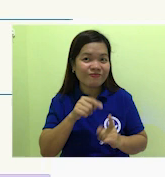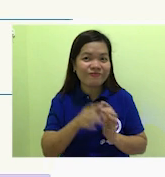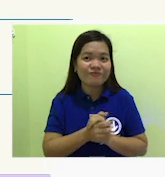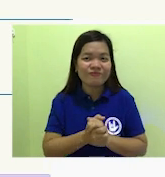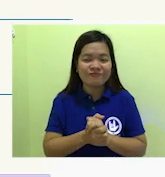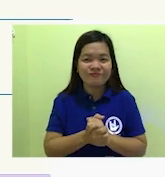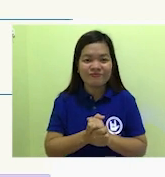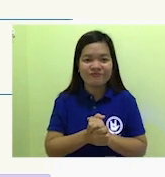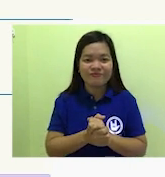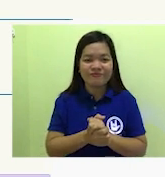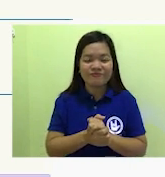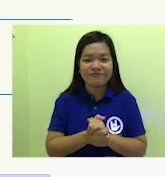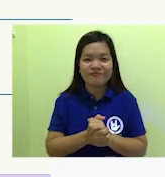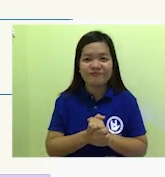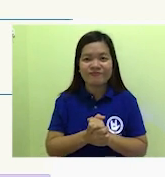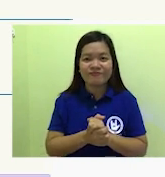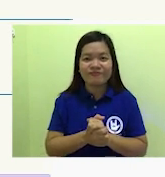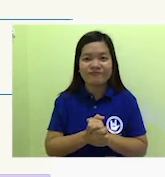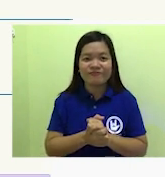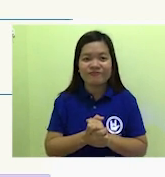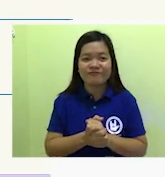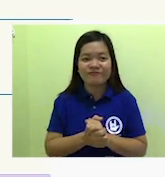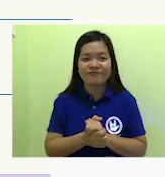What is the answer?